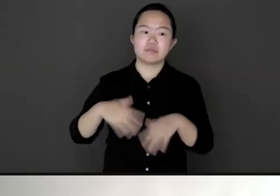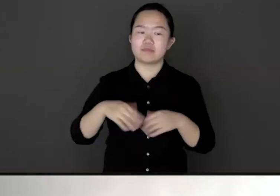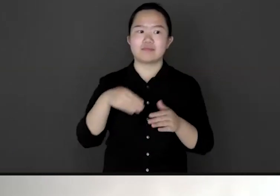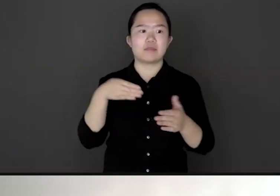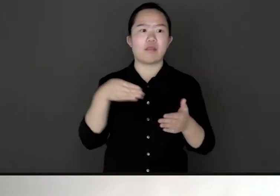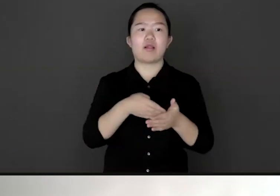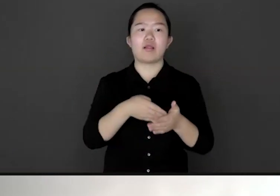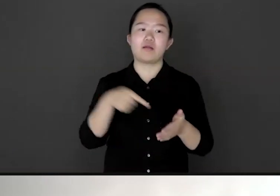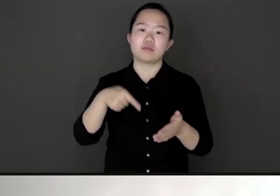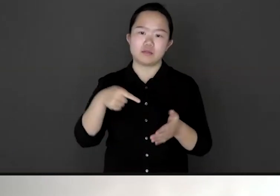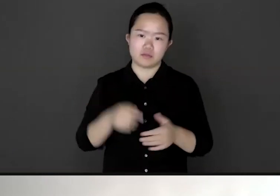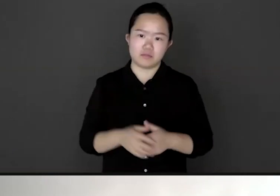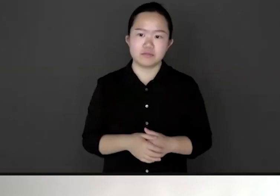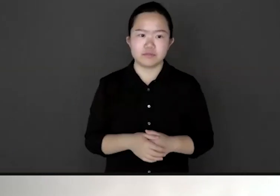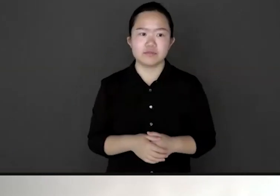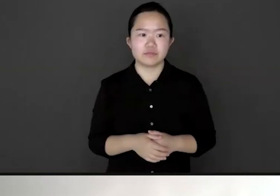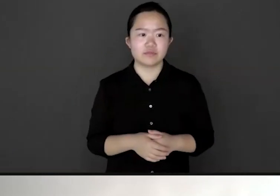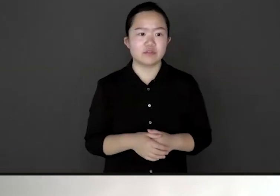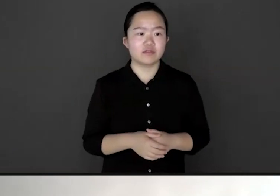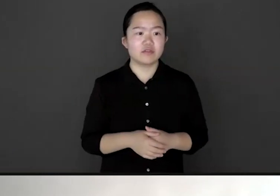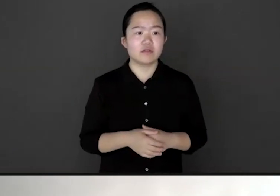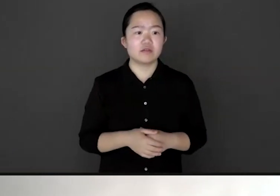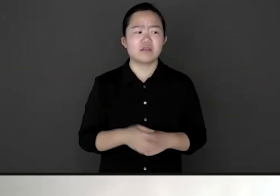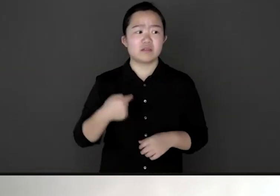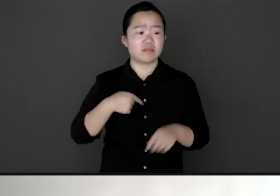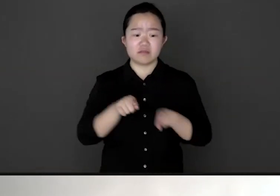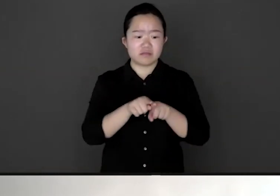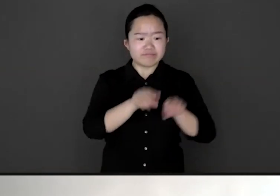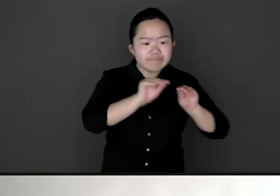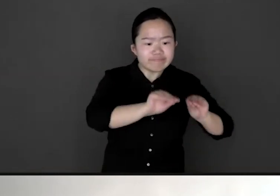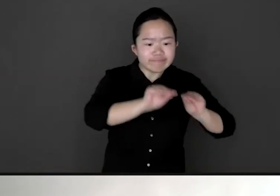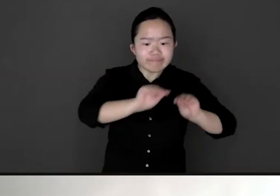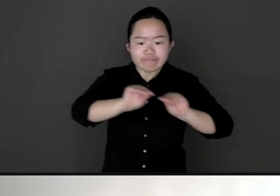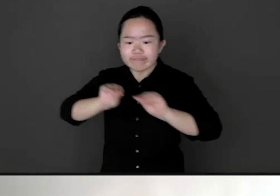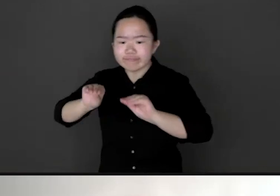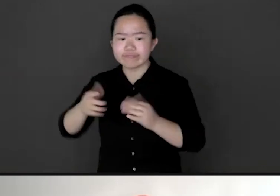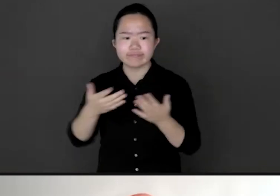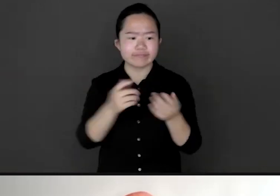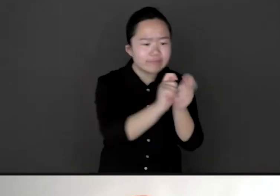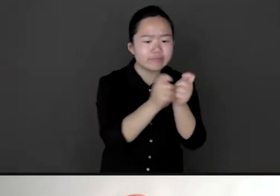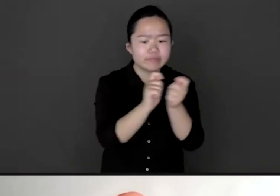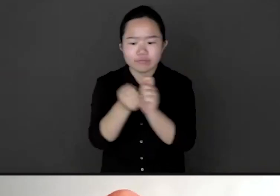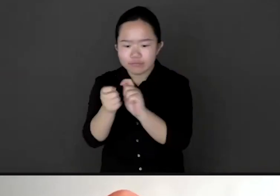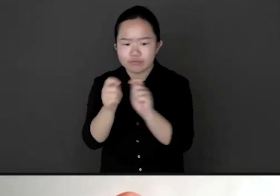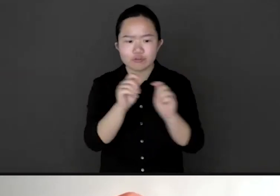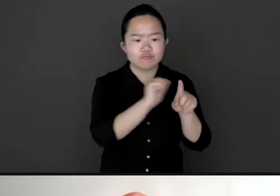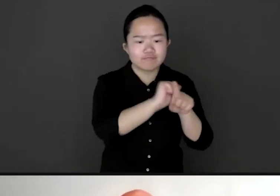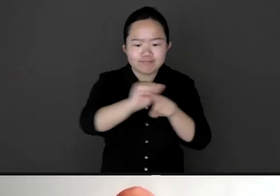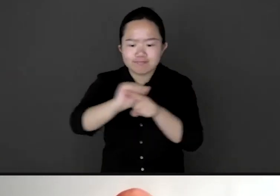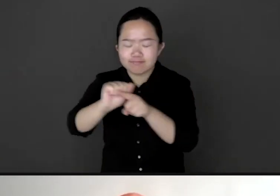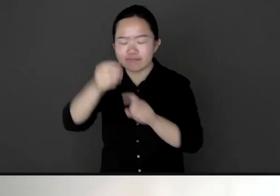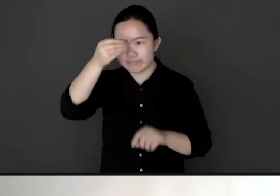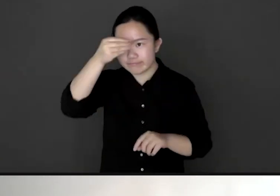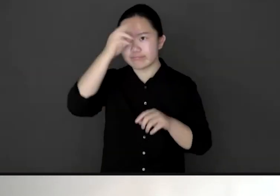my customers can't. I'm teaching them the same skill. It's just that they don't want to do it, right? That's one. And especially you